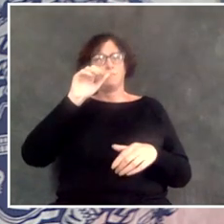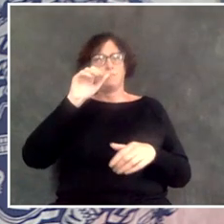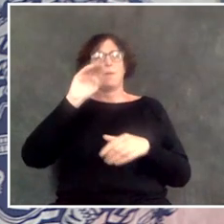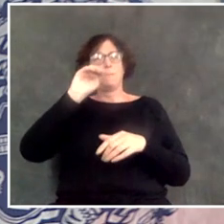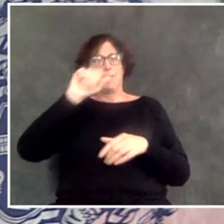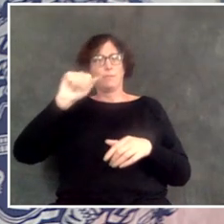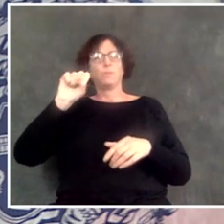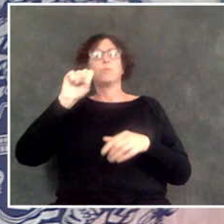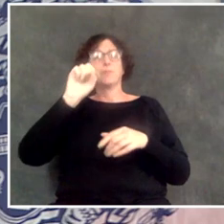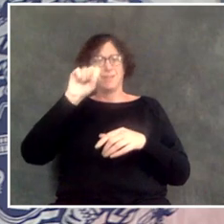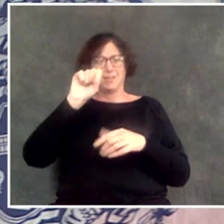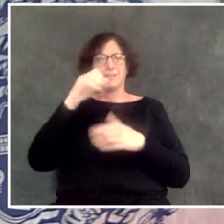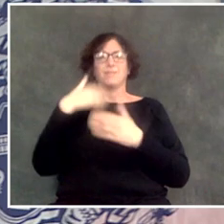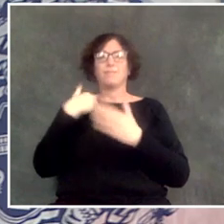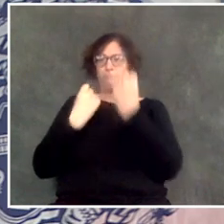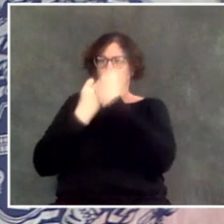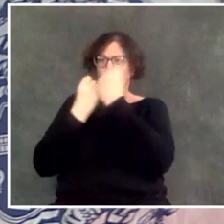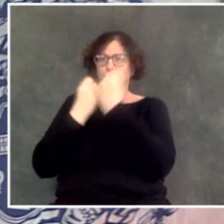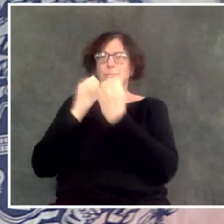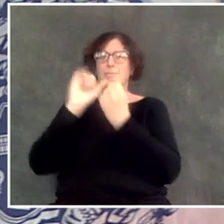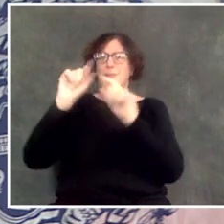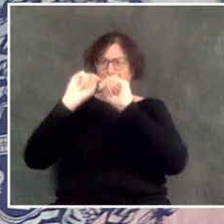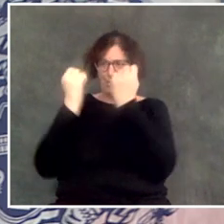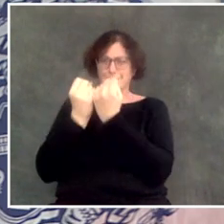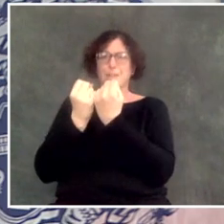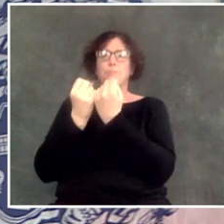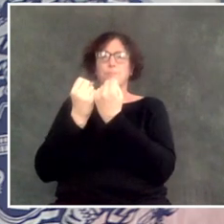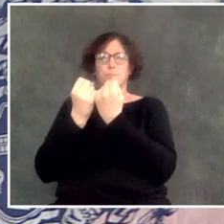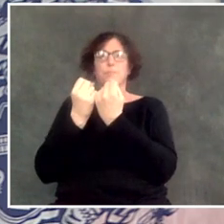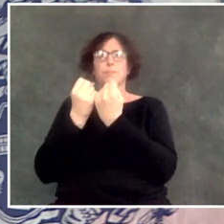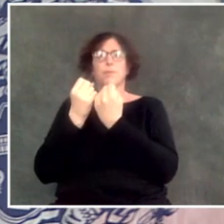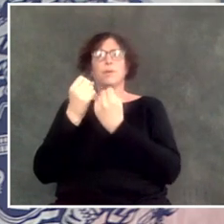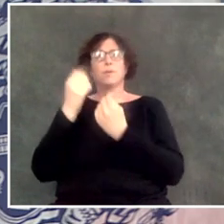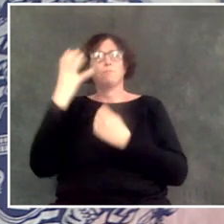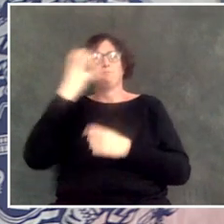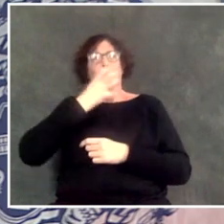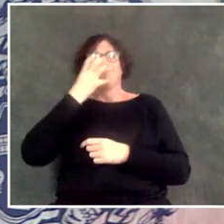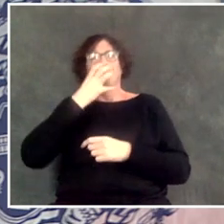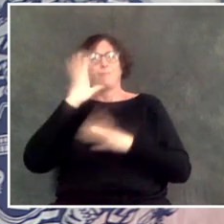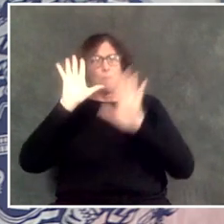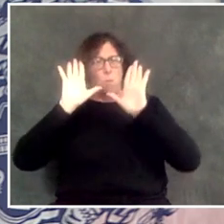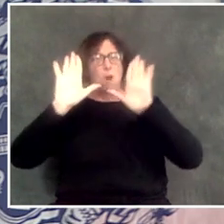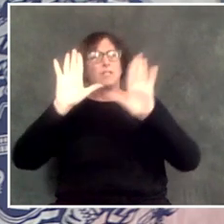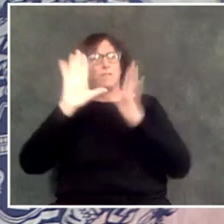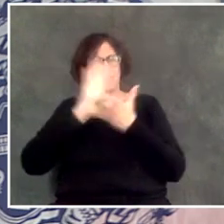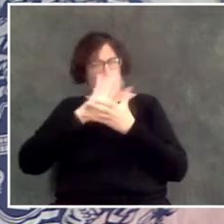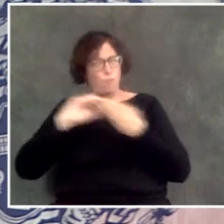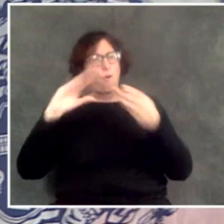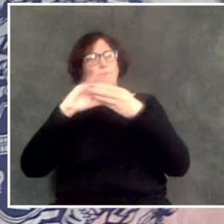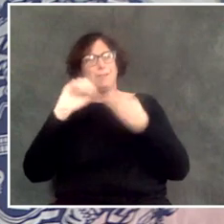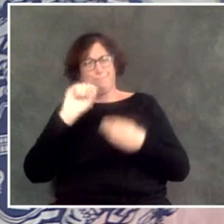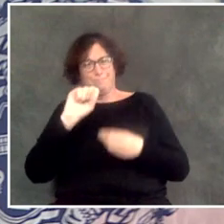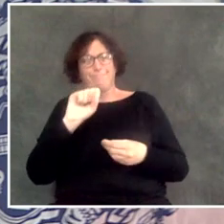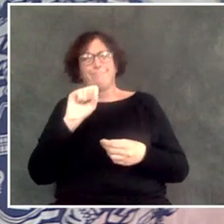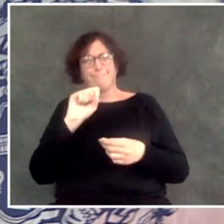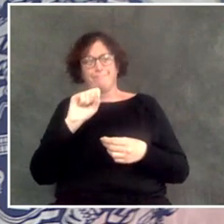And that's a fantastic donation. And Josh, I think the assumption